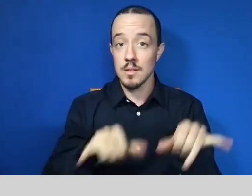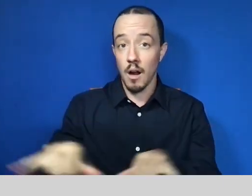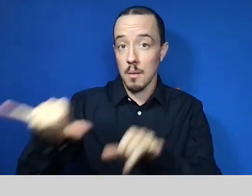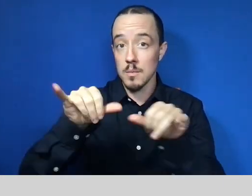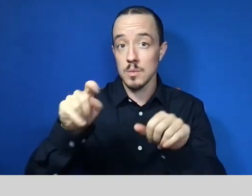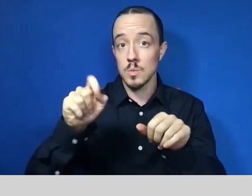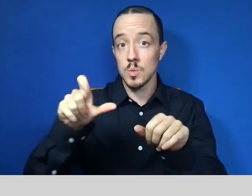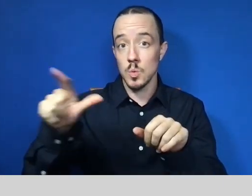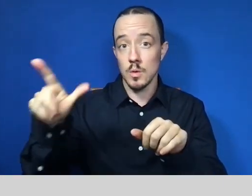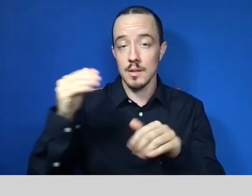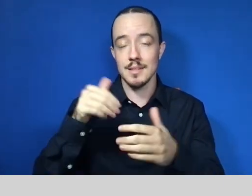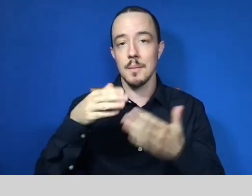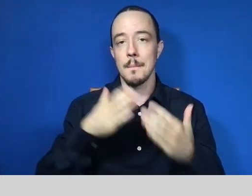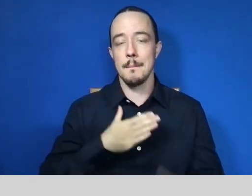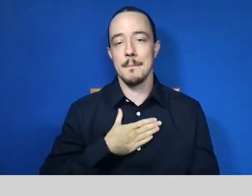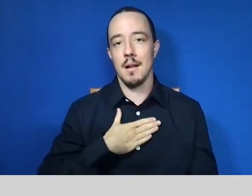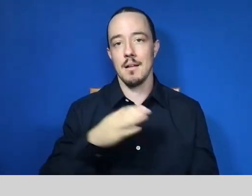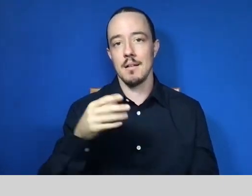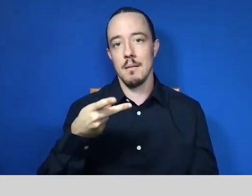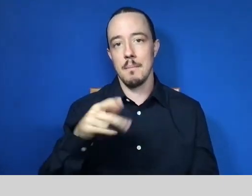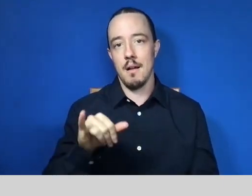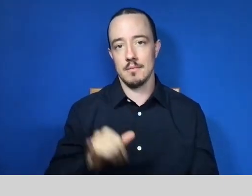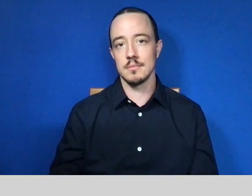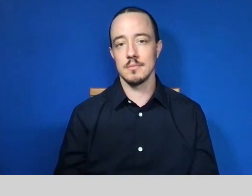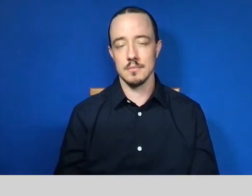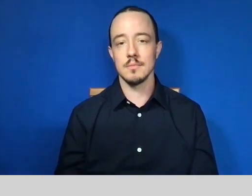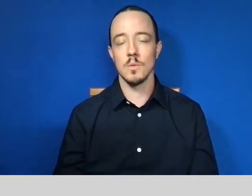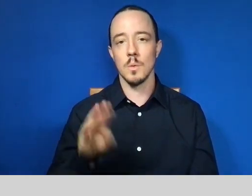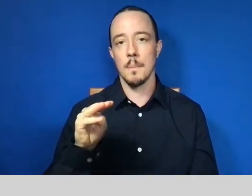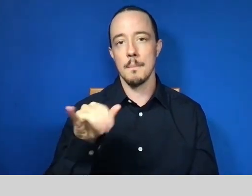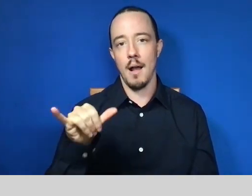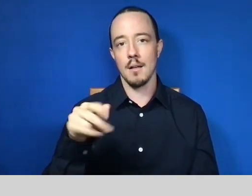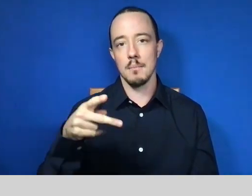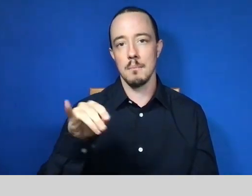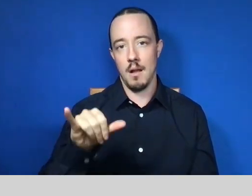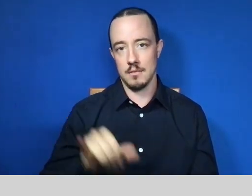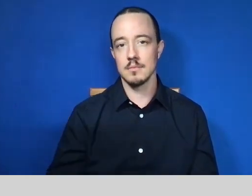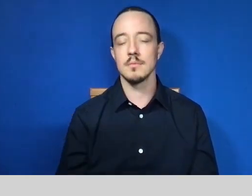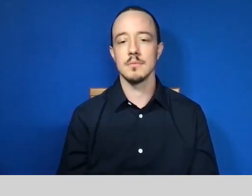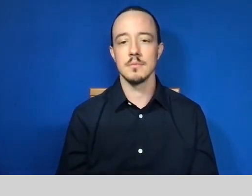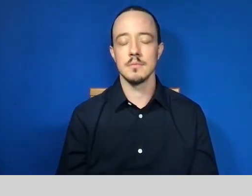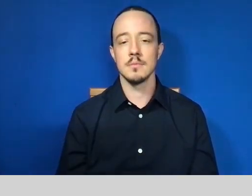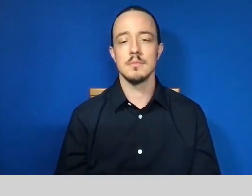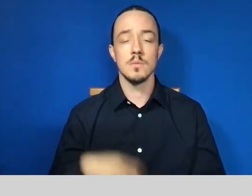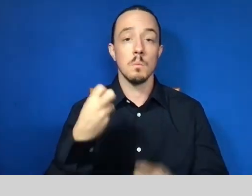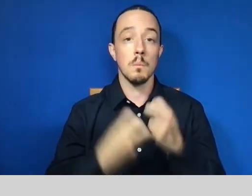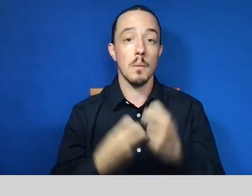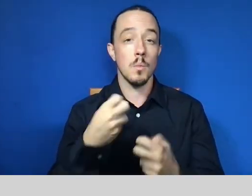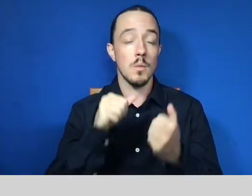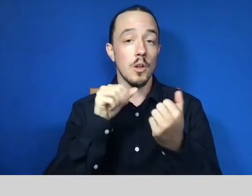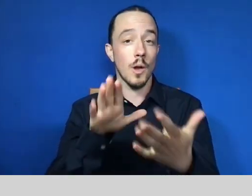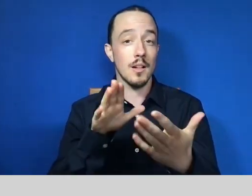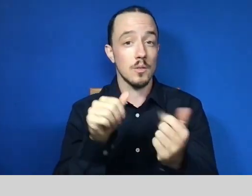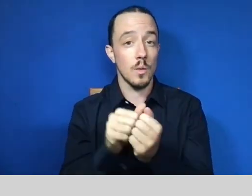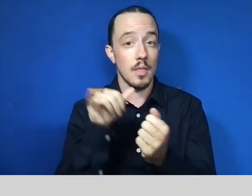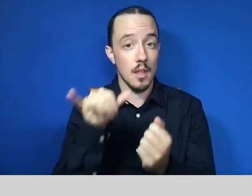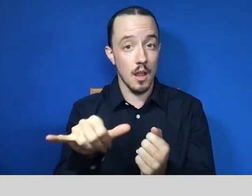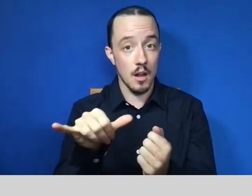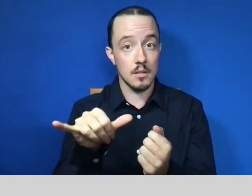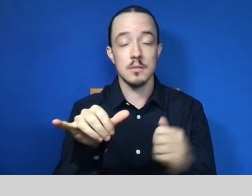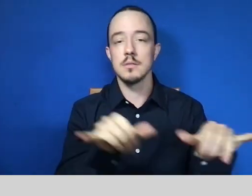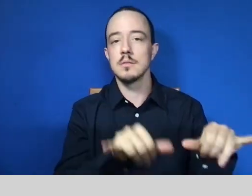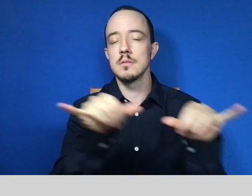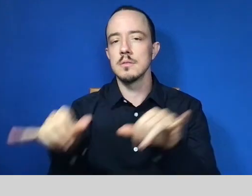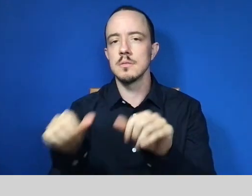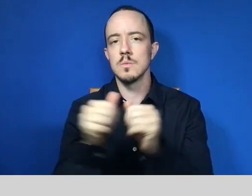uses static code analysis is mypy. And the problems that we encountered with the IDE support are similar to the